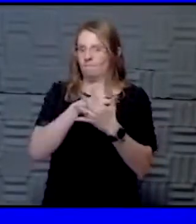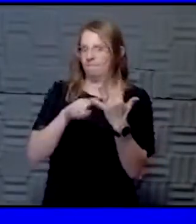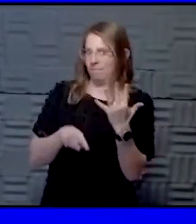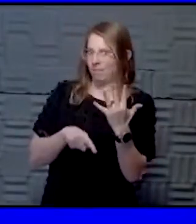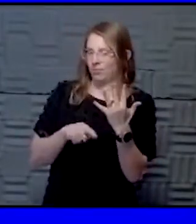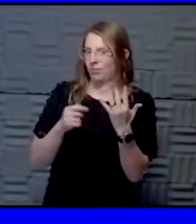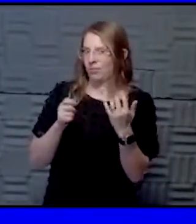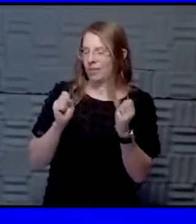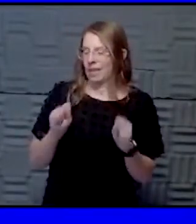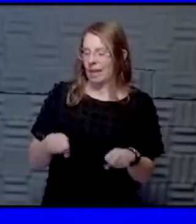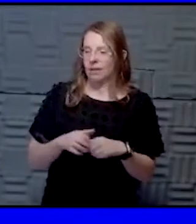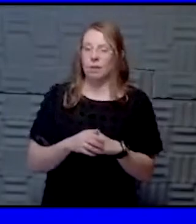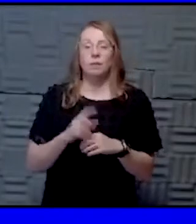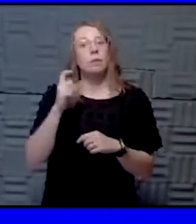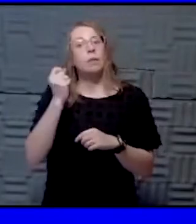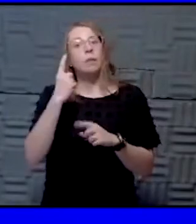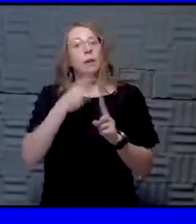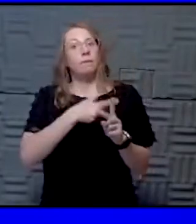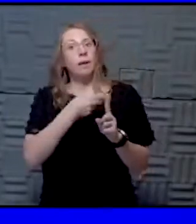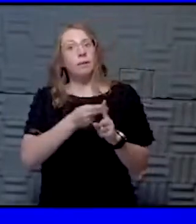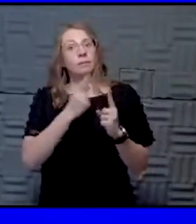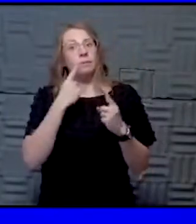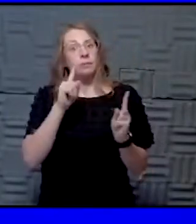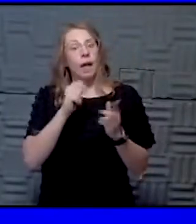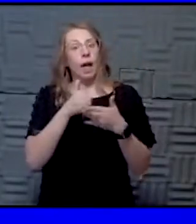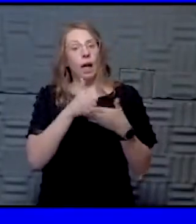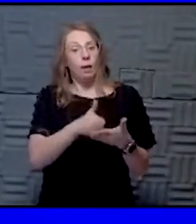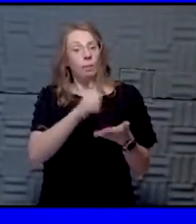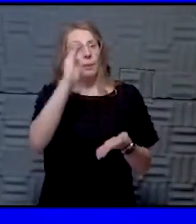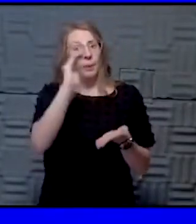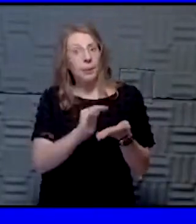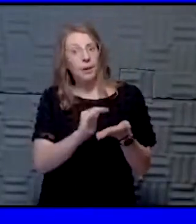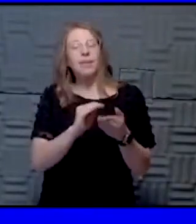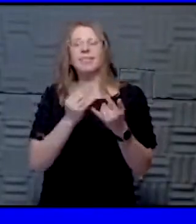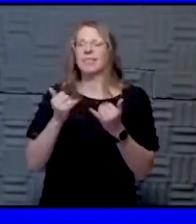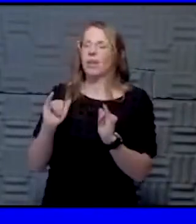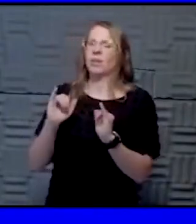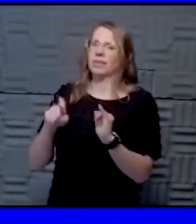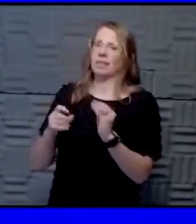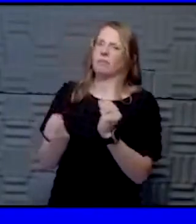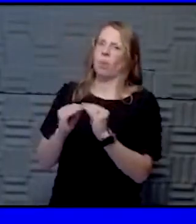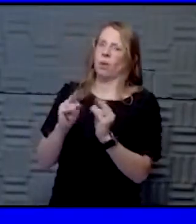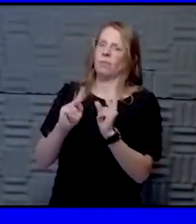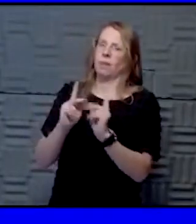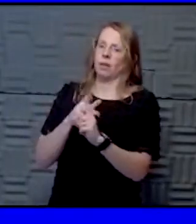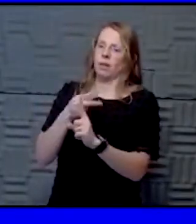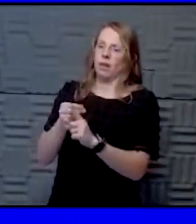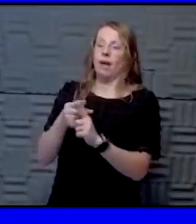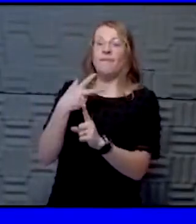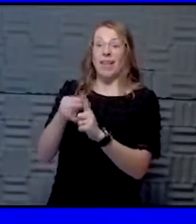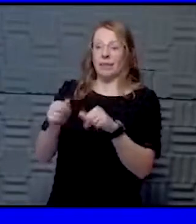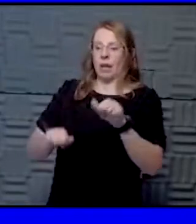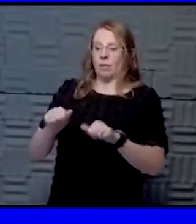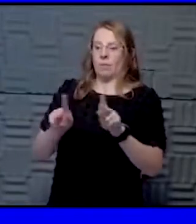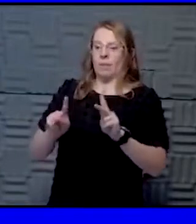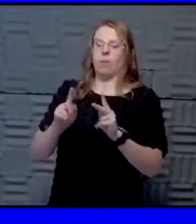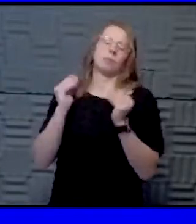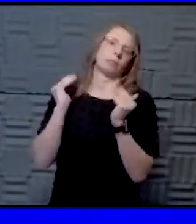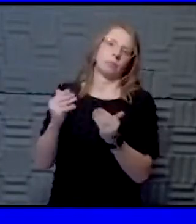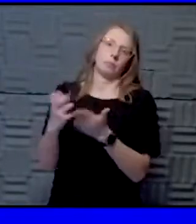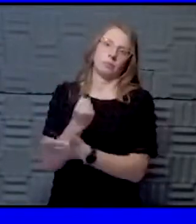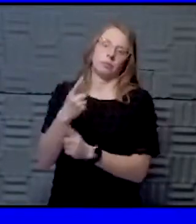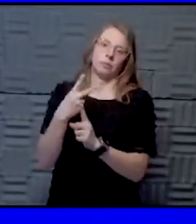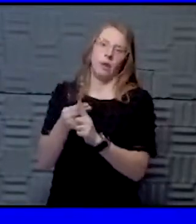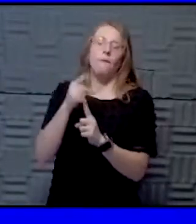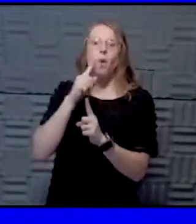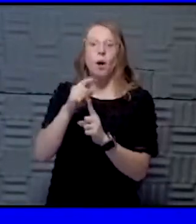fact that though vaccinations have helped, but we still need more people vaccinated. We still need those vaccine hesitant people to go get vaccinated for